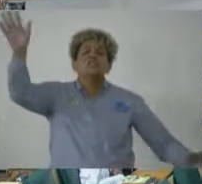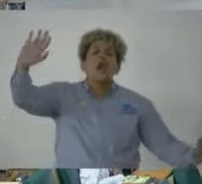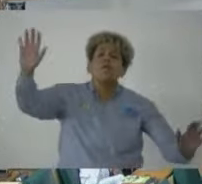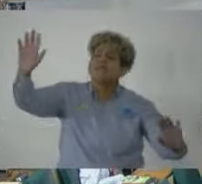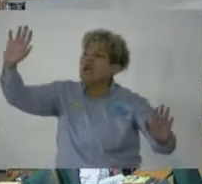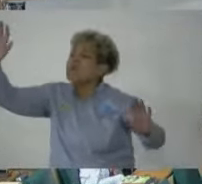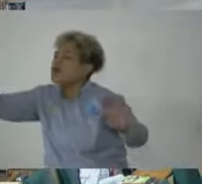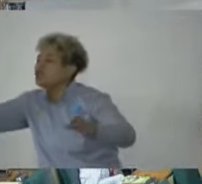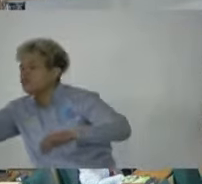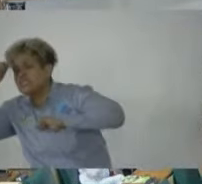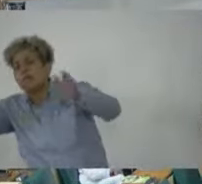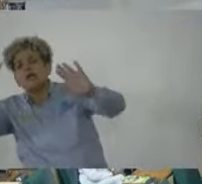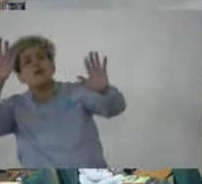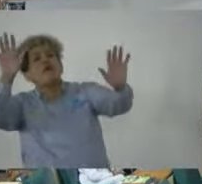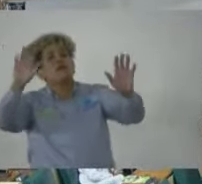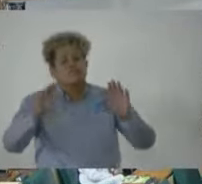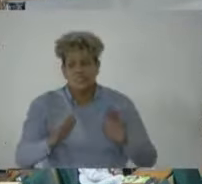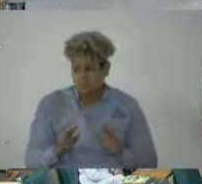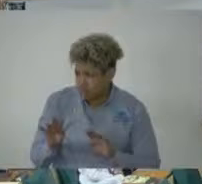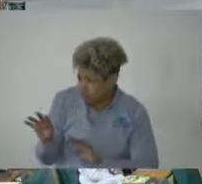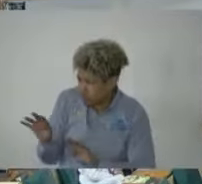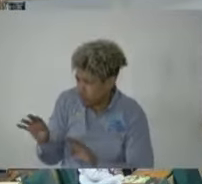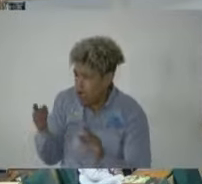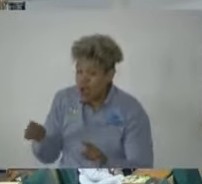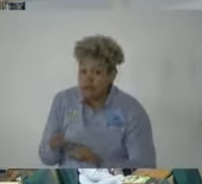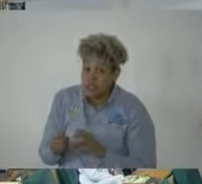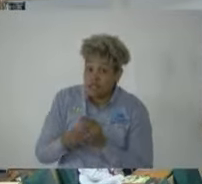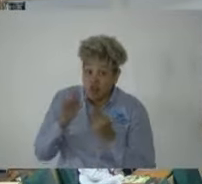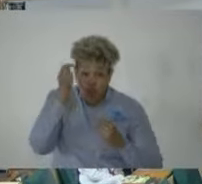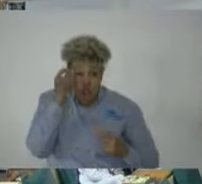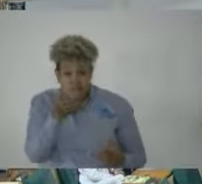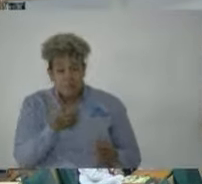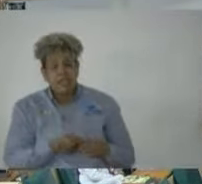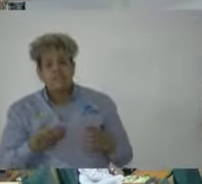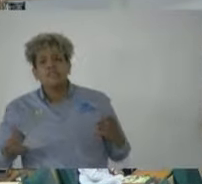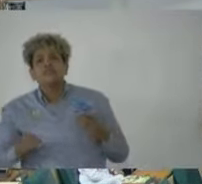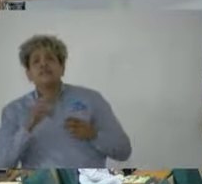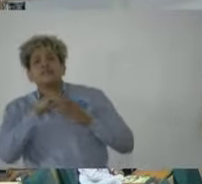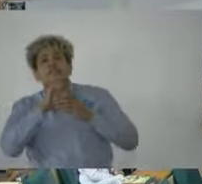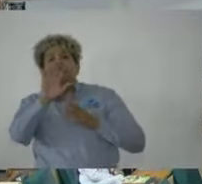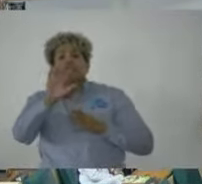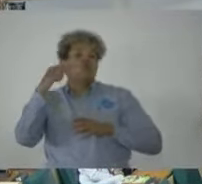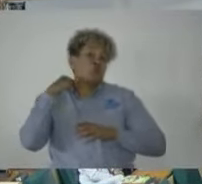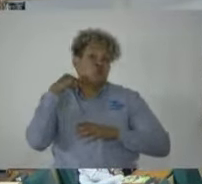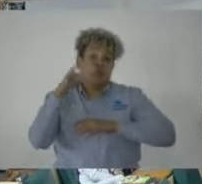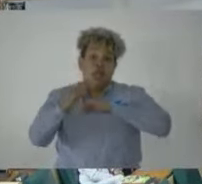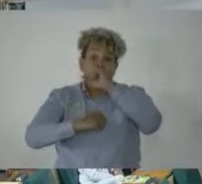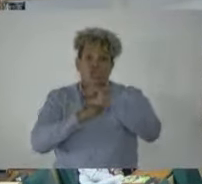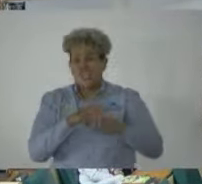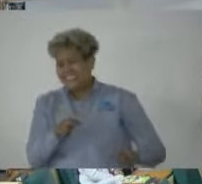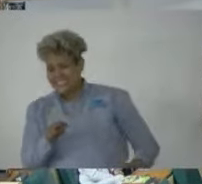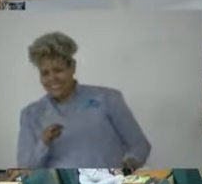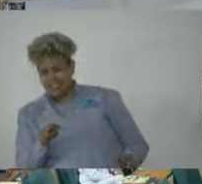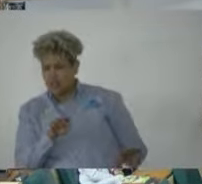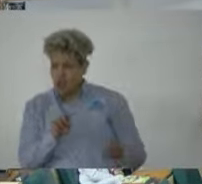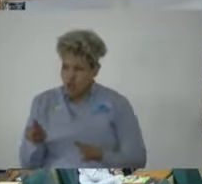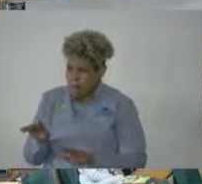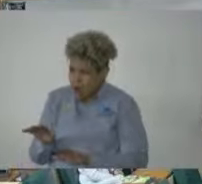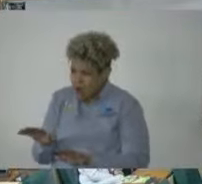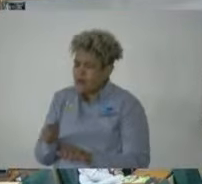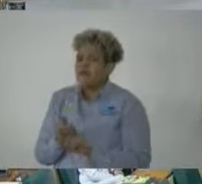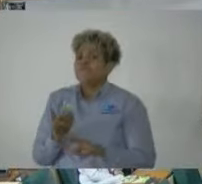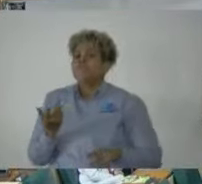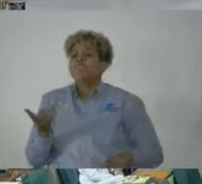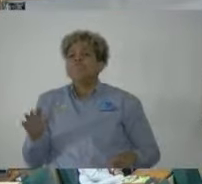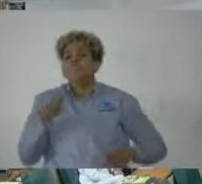or representation, and the government in June of that year came back